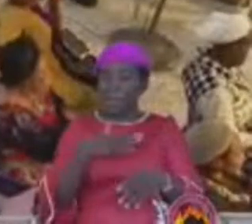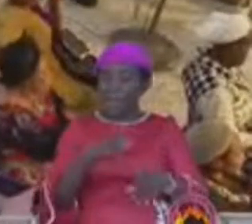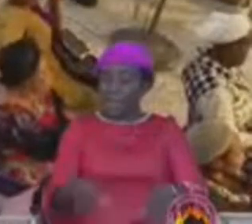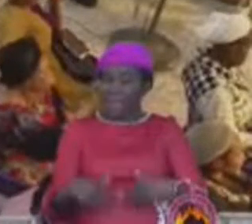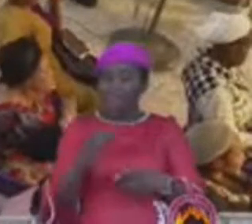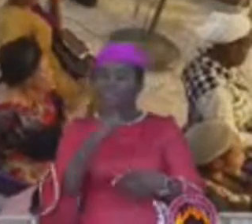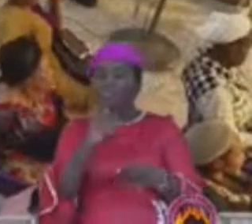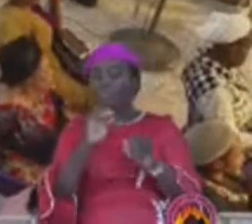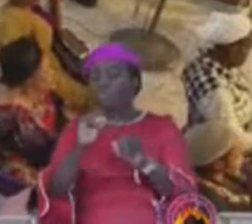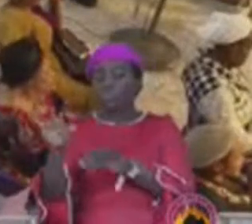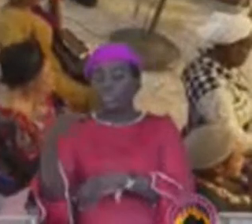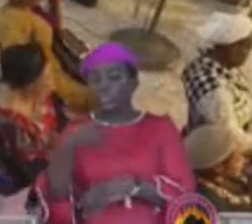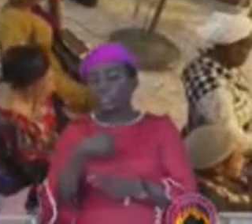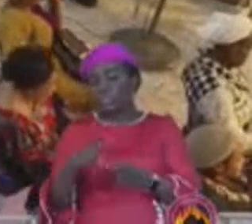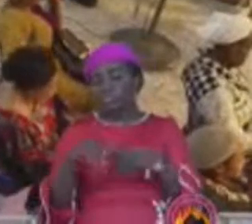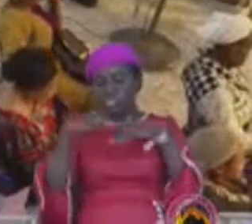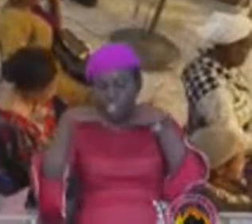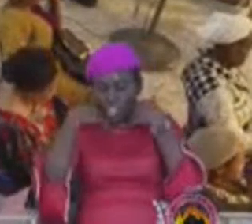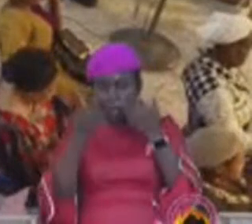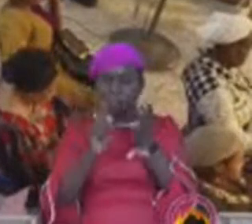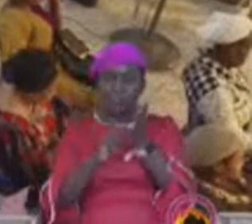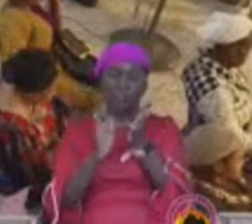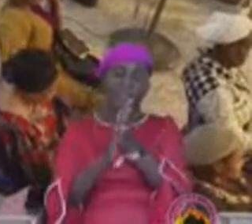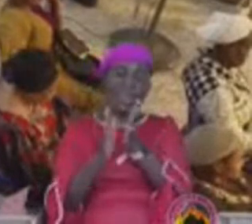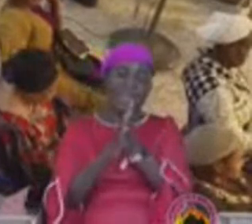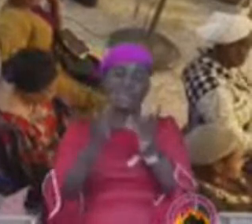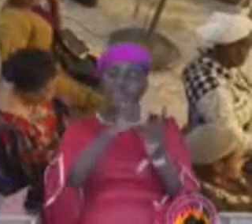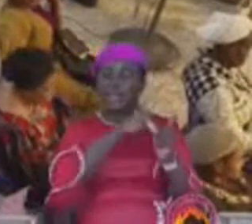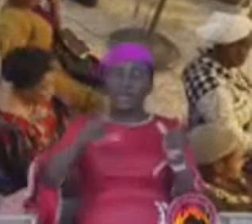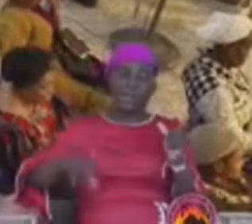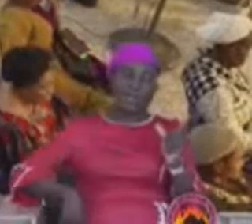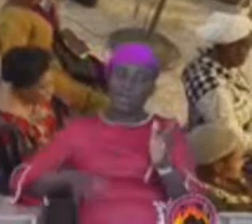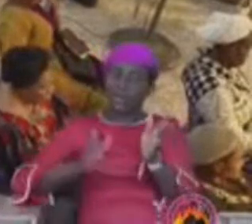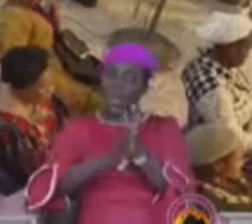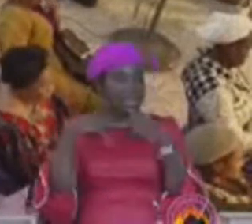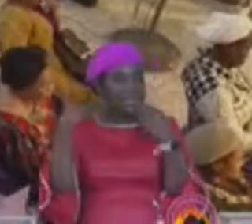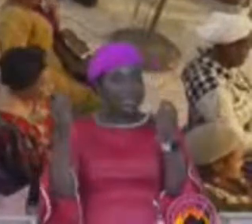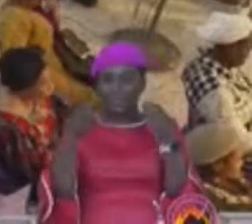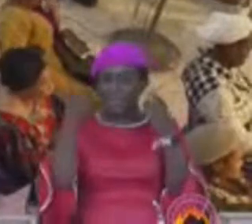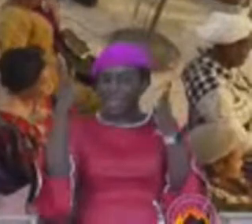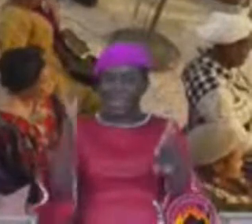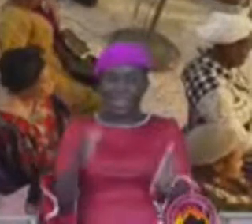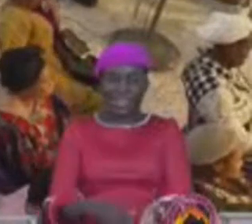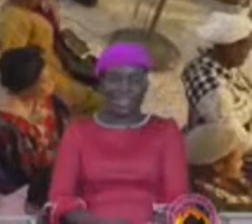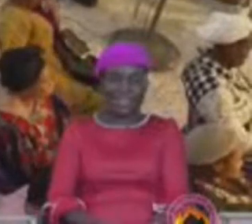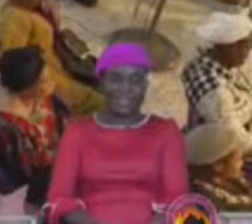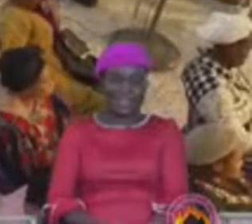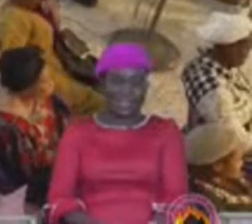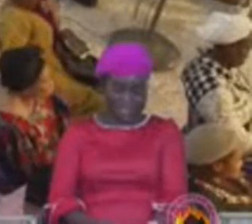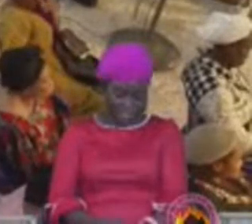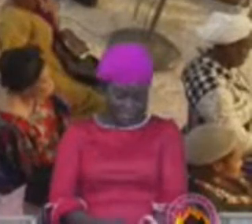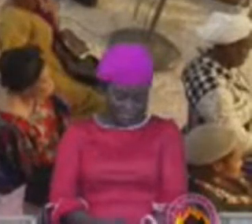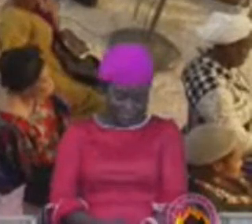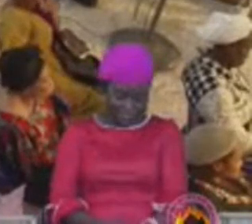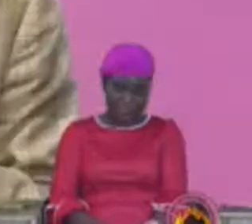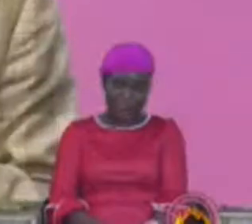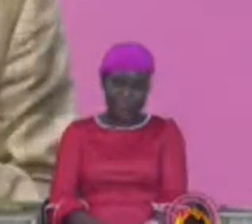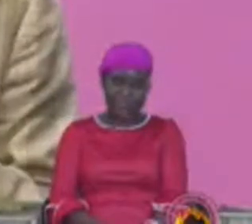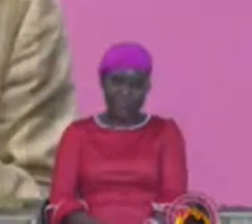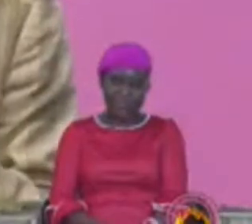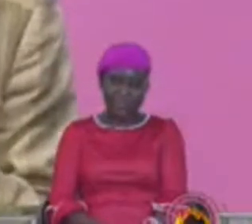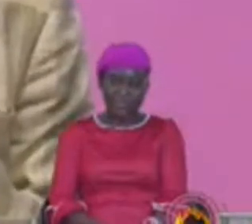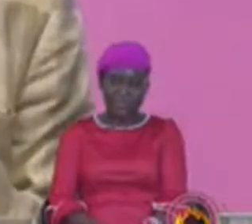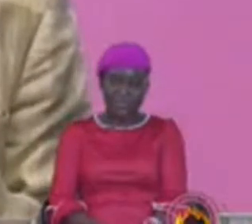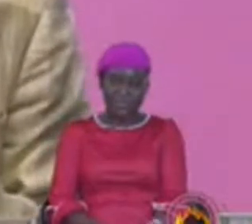Hallelujah. Thank you, man. Hallelujah. Si ogo Olorun ni asale ni awon arabinrin wa jade wa si waju Oluwa lati dupe lowo Olorun tori pe ni odun to koja ni ise bo lowo